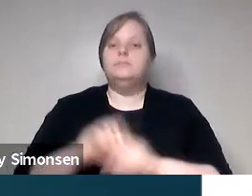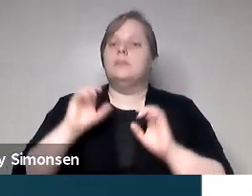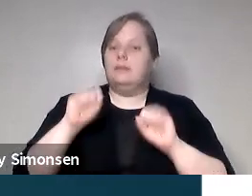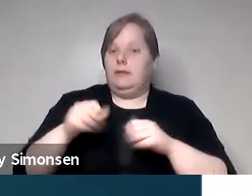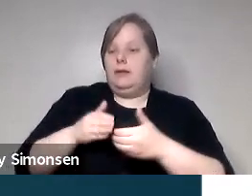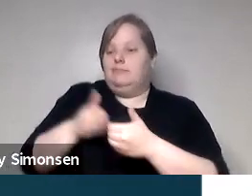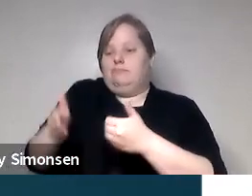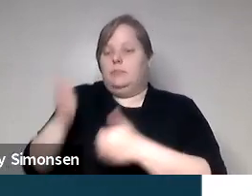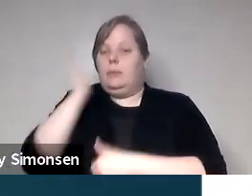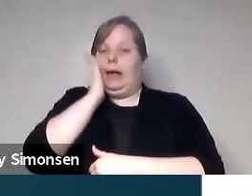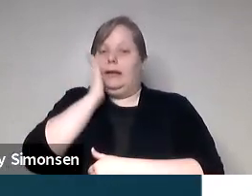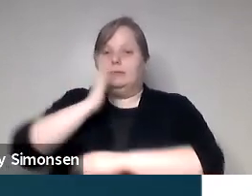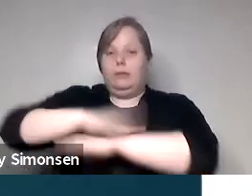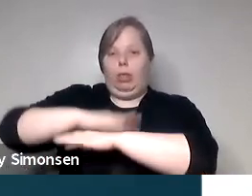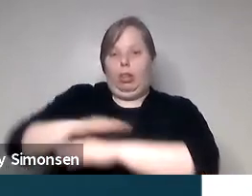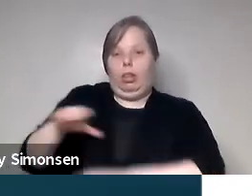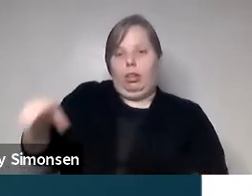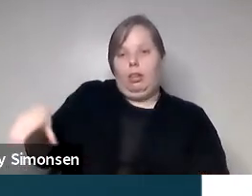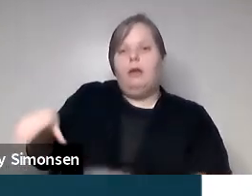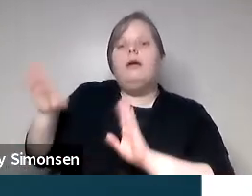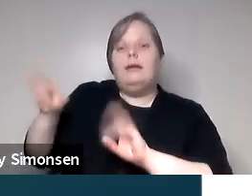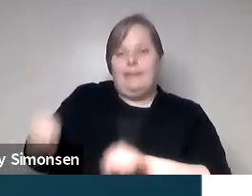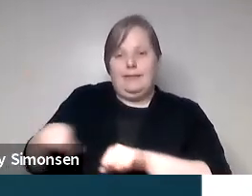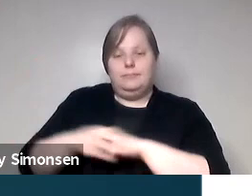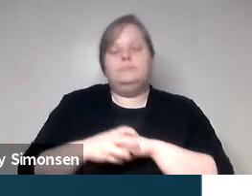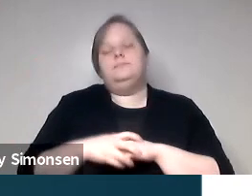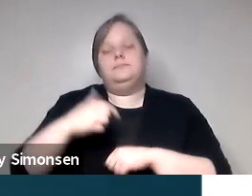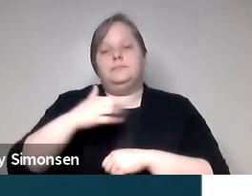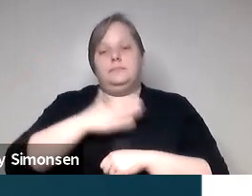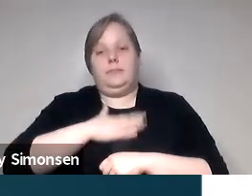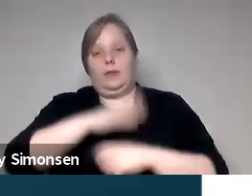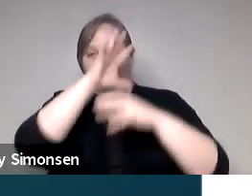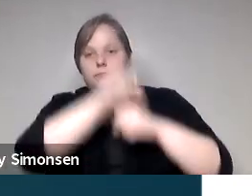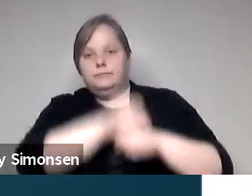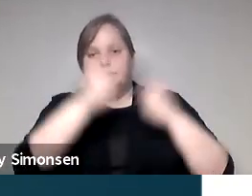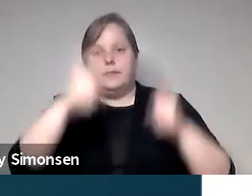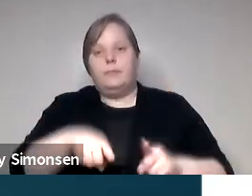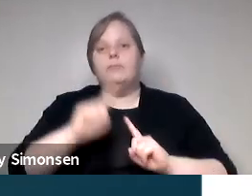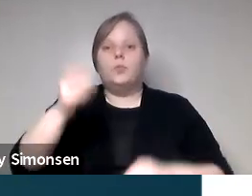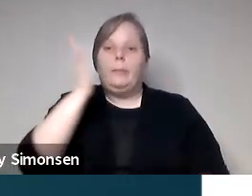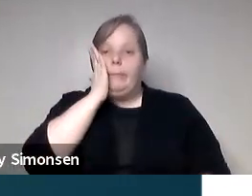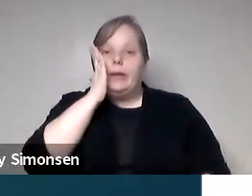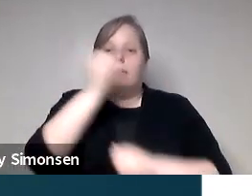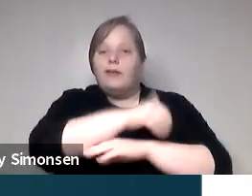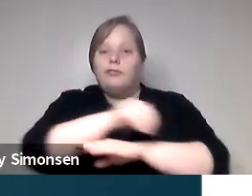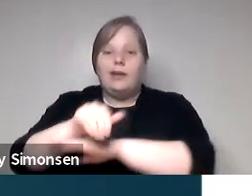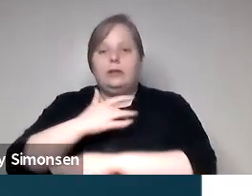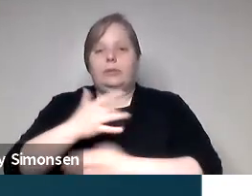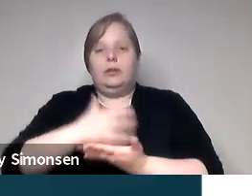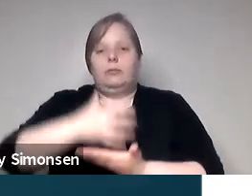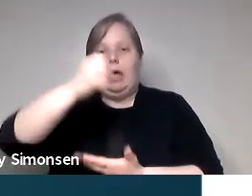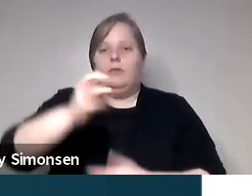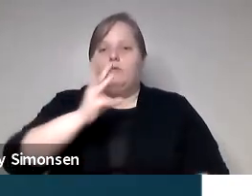nightstand. I'm in the habit of taking a bottle of water with me to bed every night.